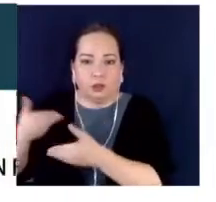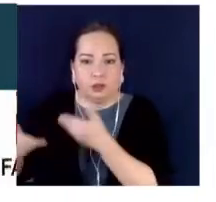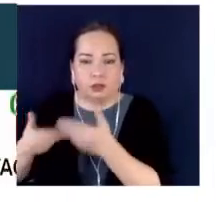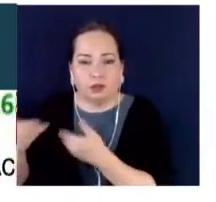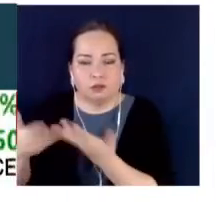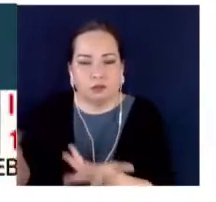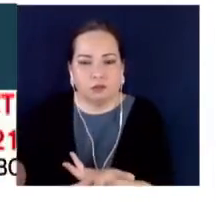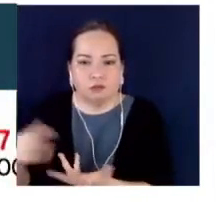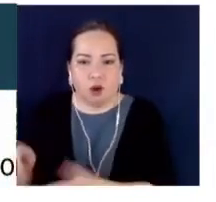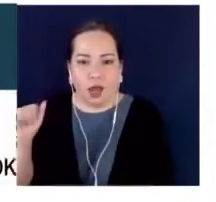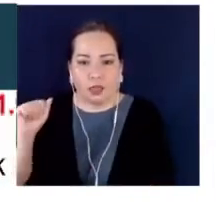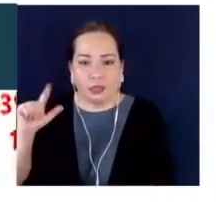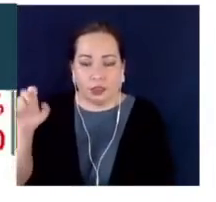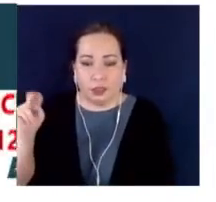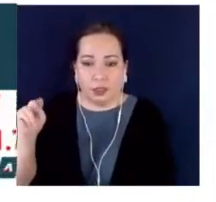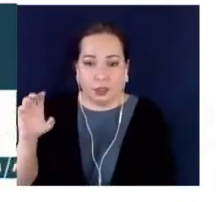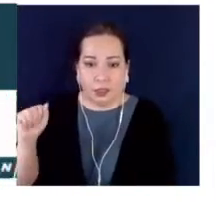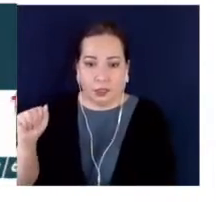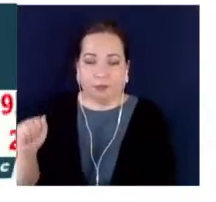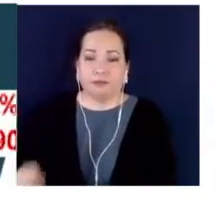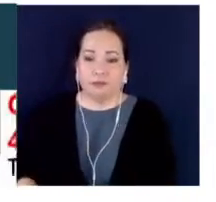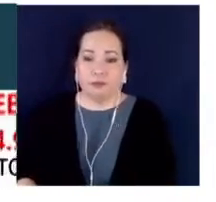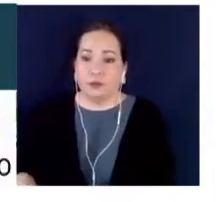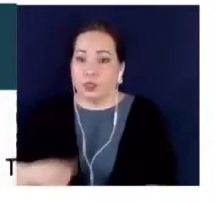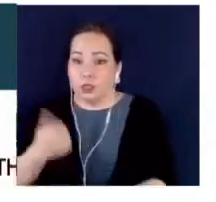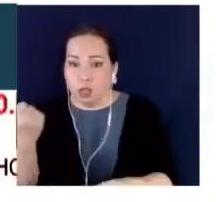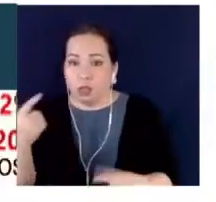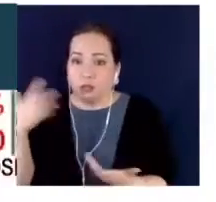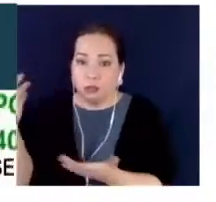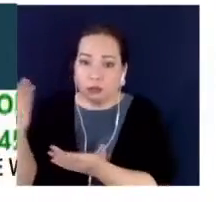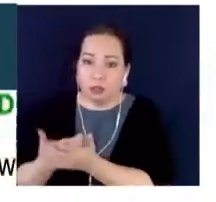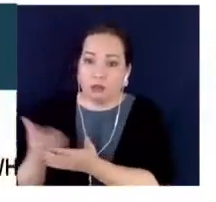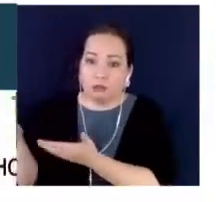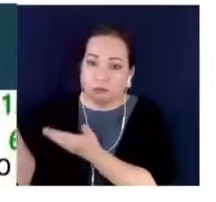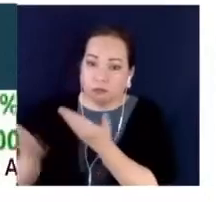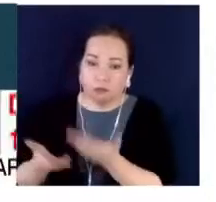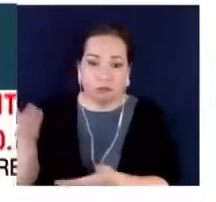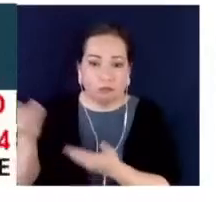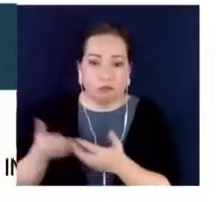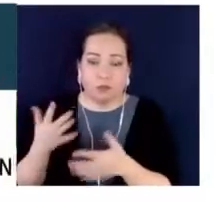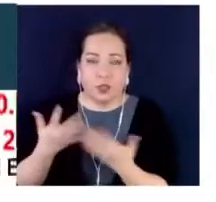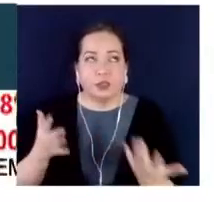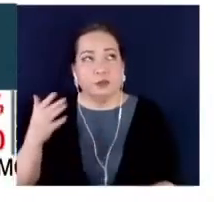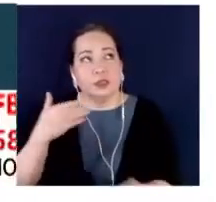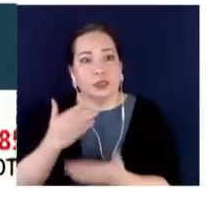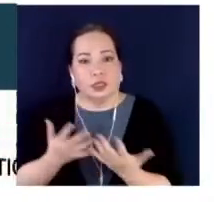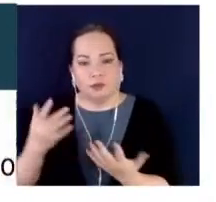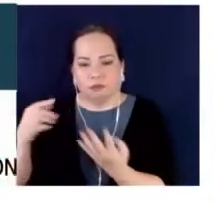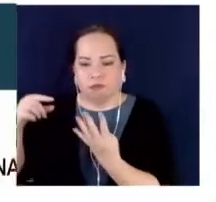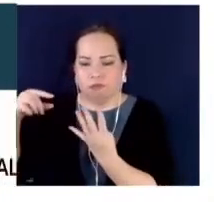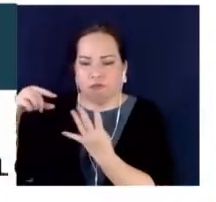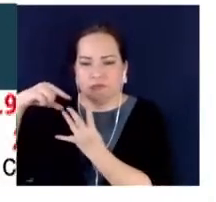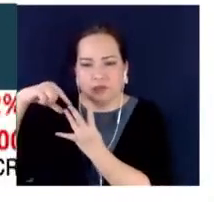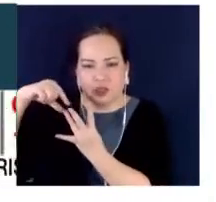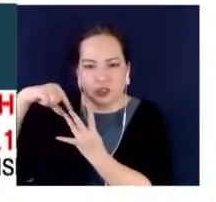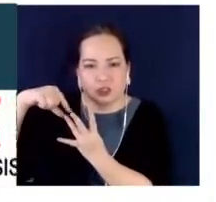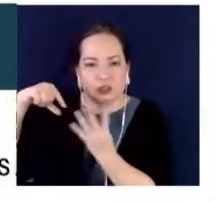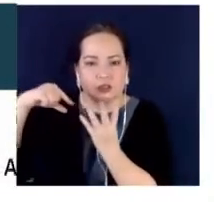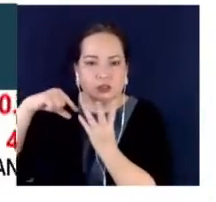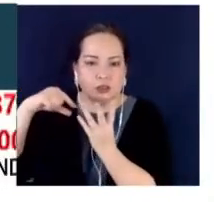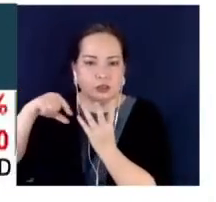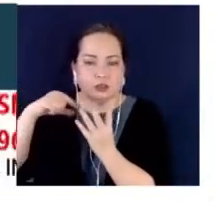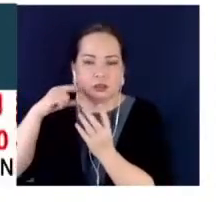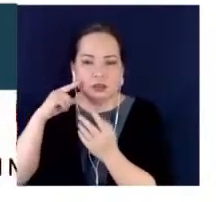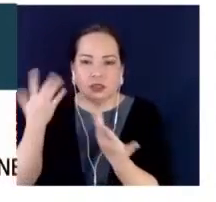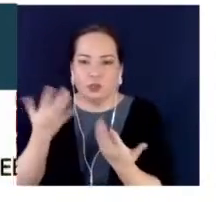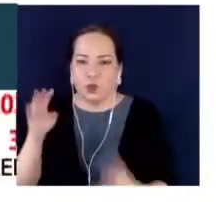of AstraZeneca. With the others that are arriving, and bulk of the vaccines will be arriving in the third and fourth quarter. Basically, AstraZeneca's 14